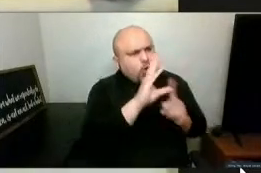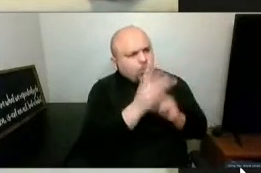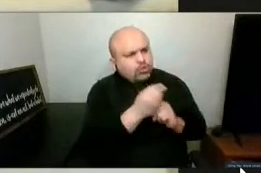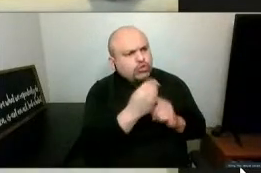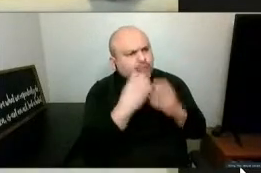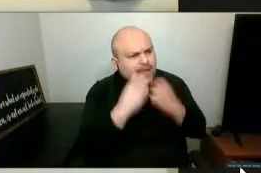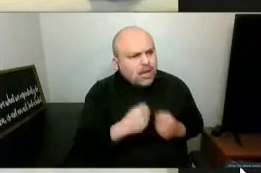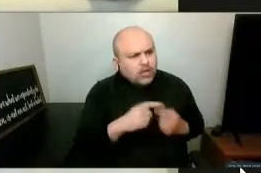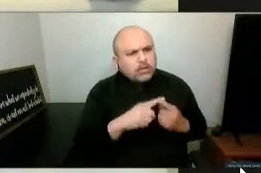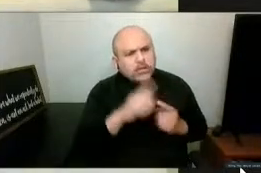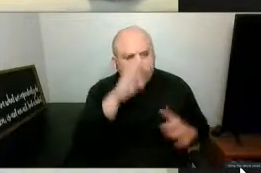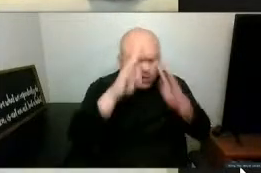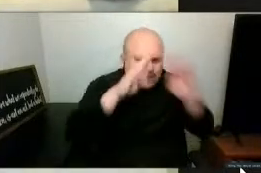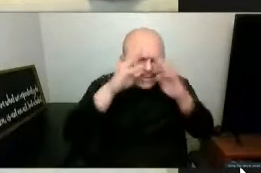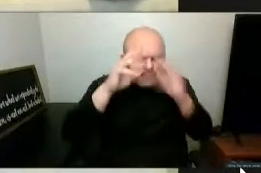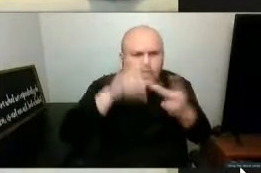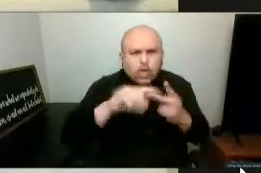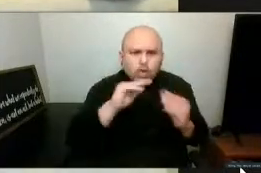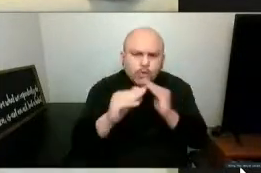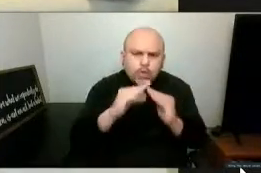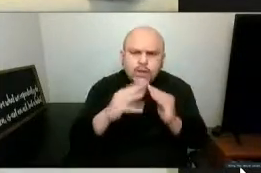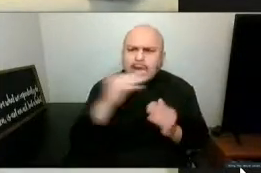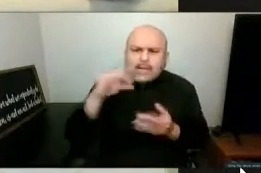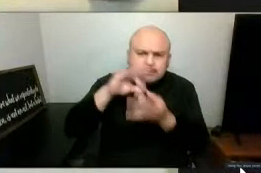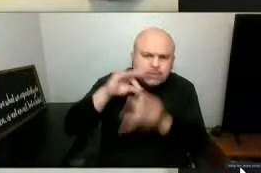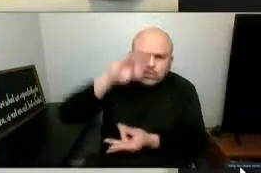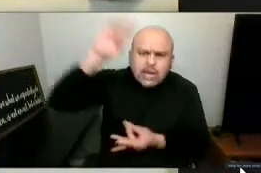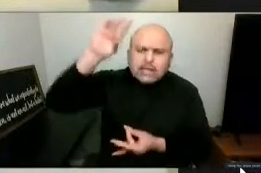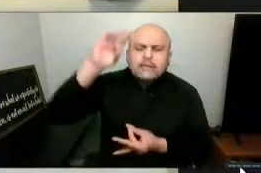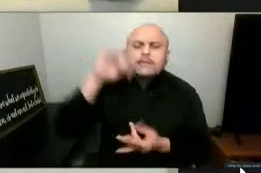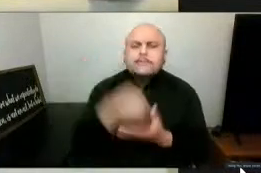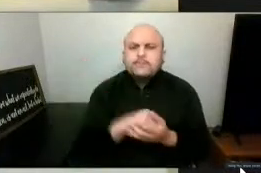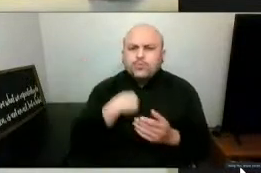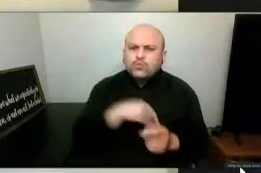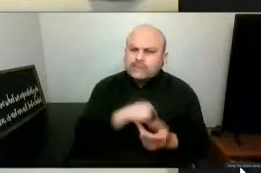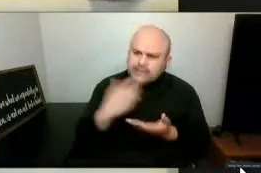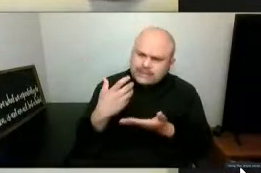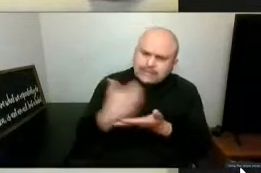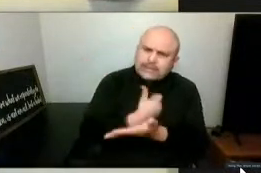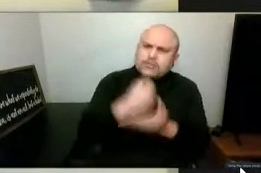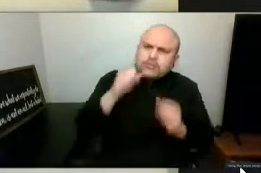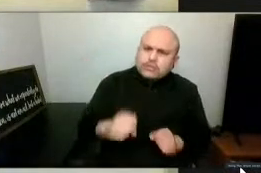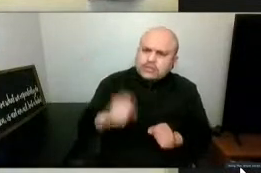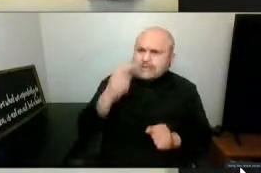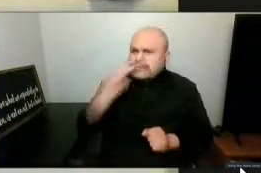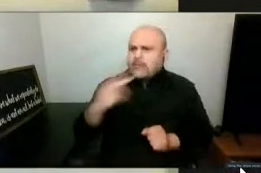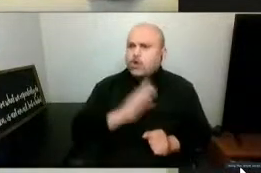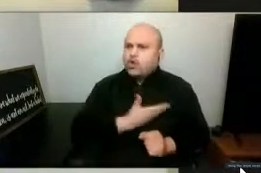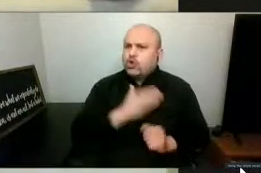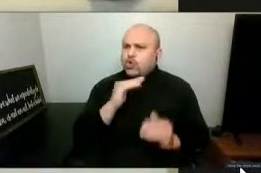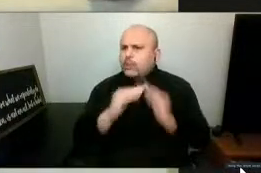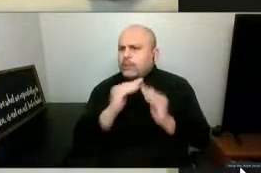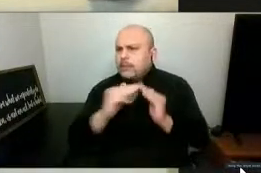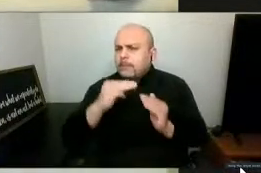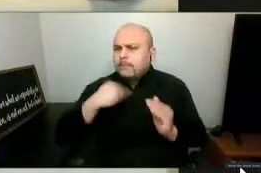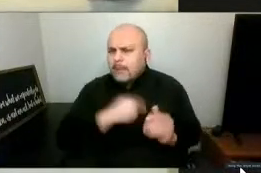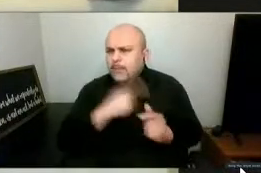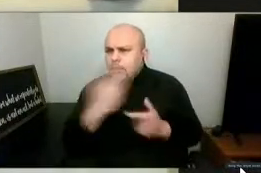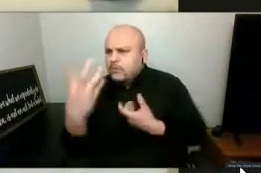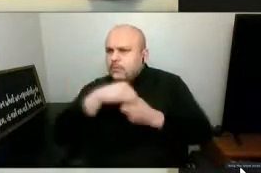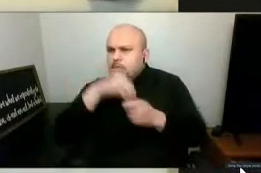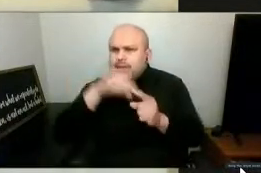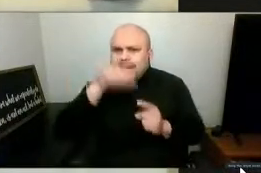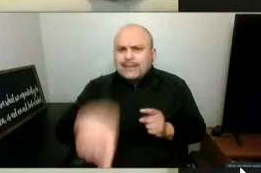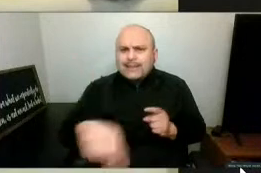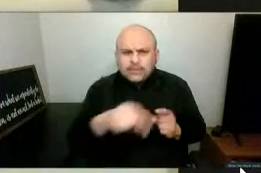creativity, community, and spirituality. We deserve to see our community members and values integrated into this current model.